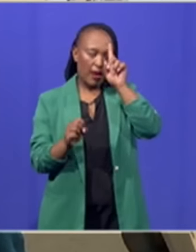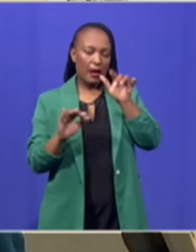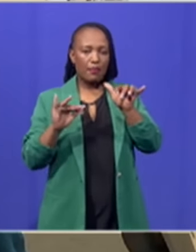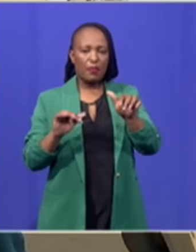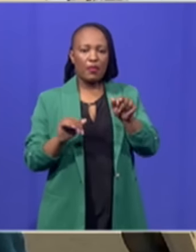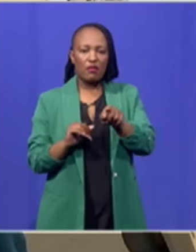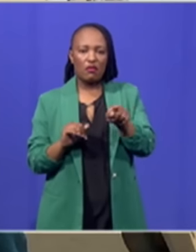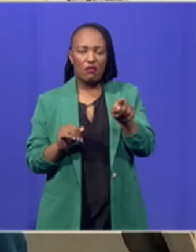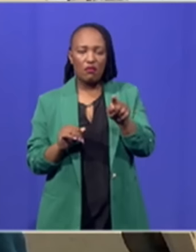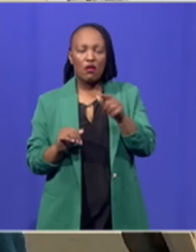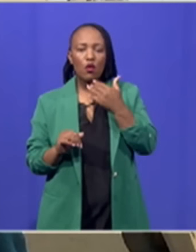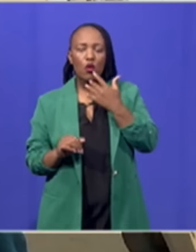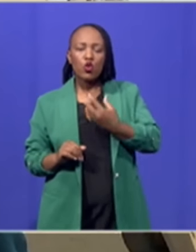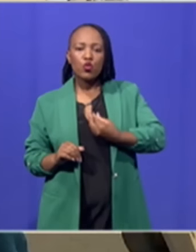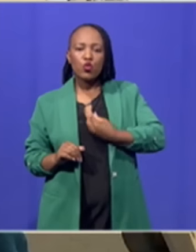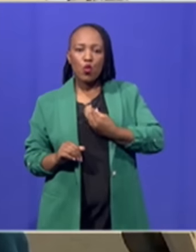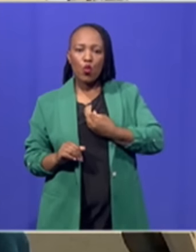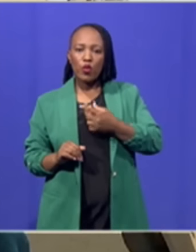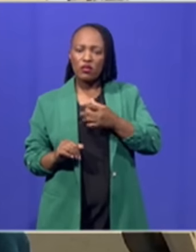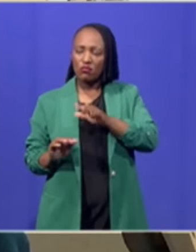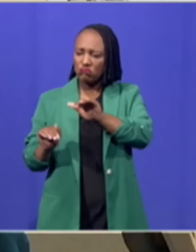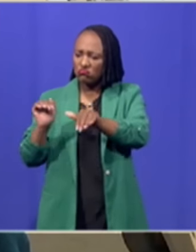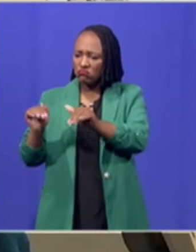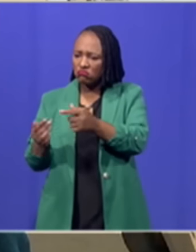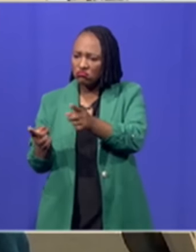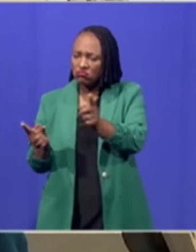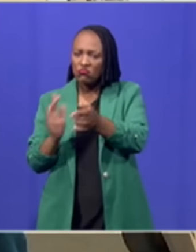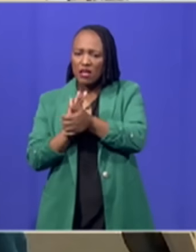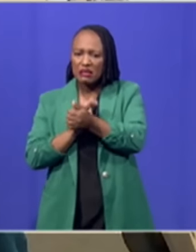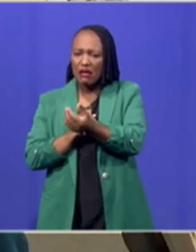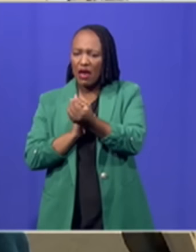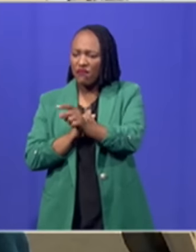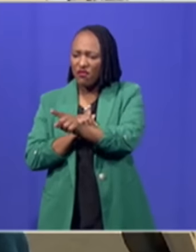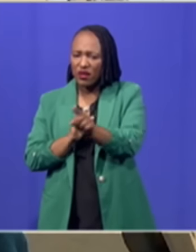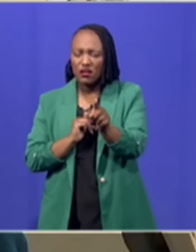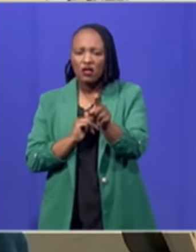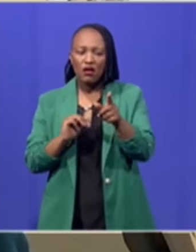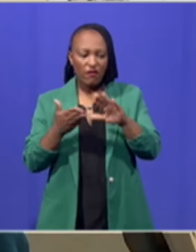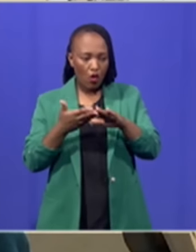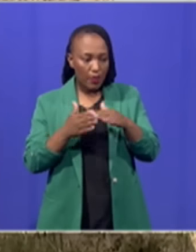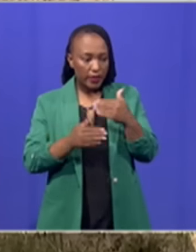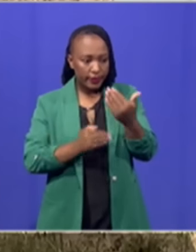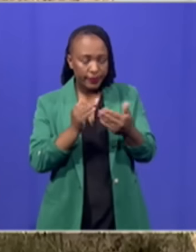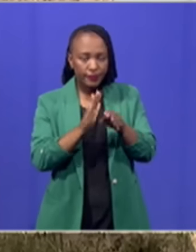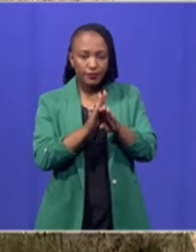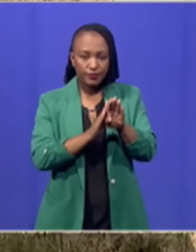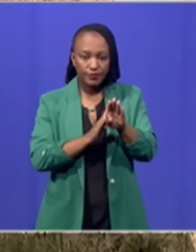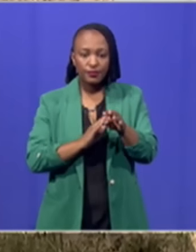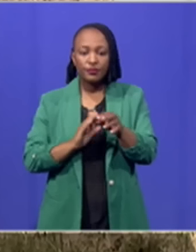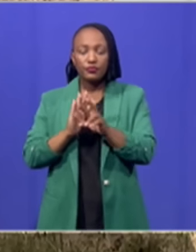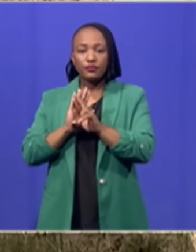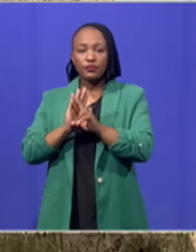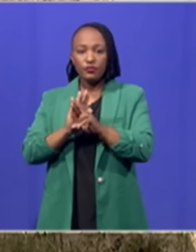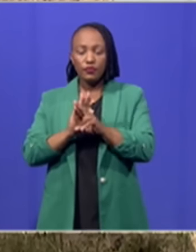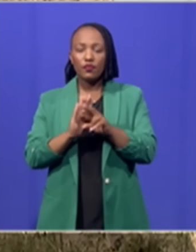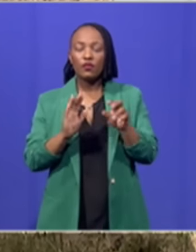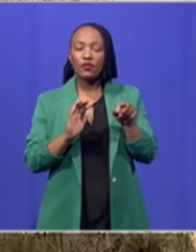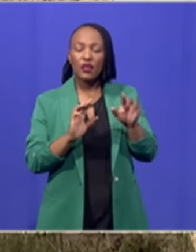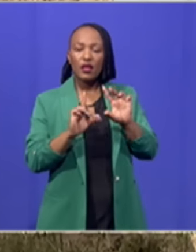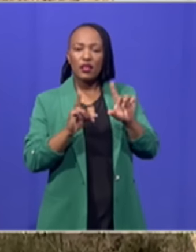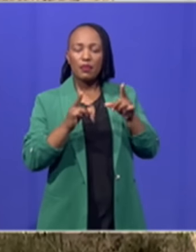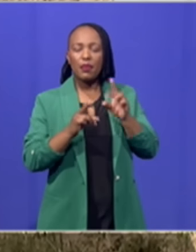haholo batho ba batjha e batlo tseba di-skill tse banang le tsona tse tla kgona ho ntshetsa community ya rona pele. Moemedi wa lefapha la metsi